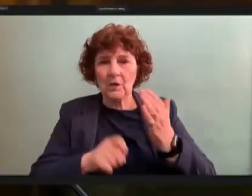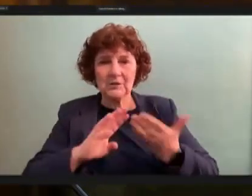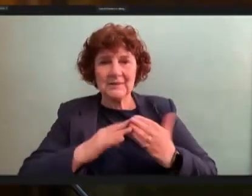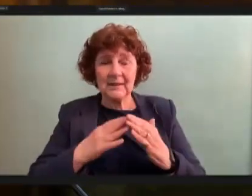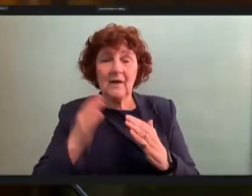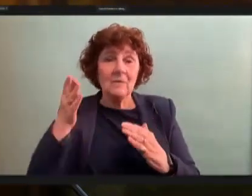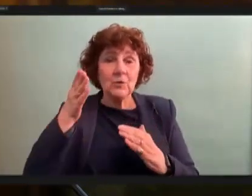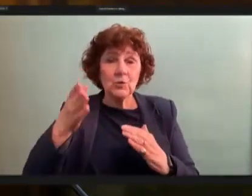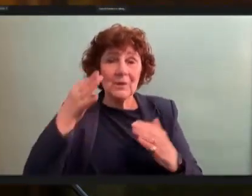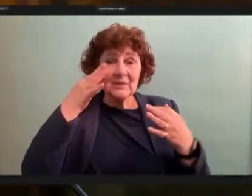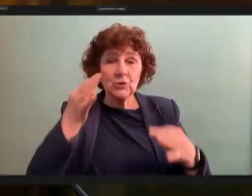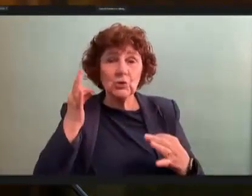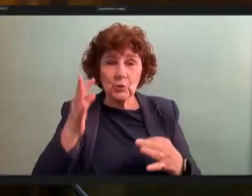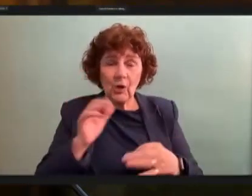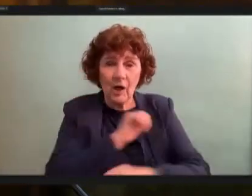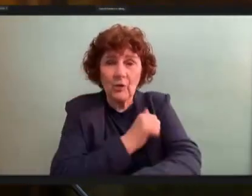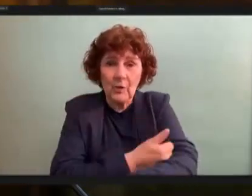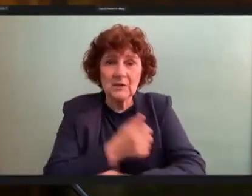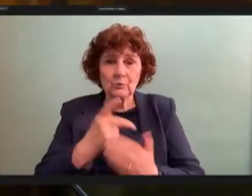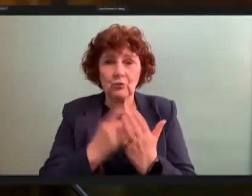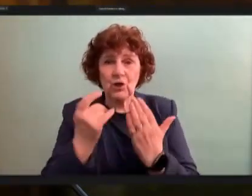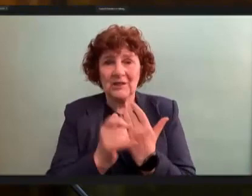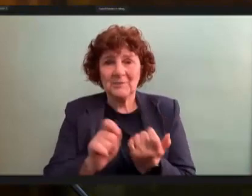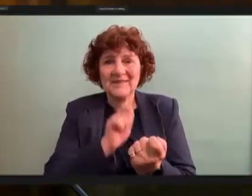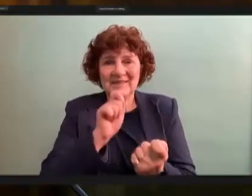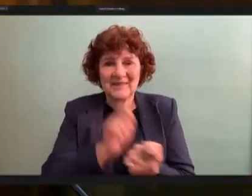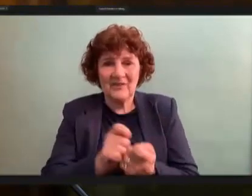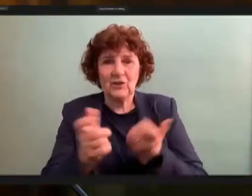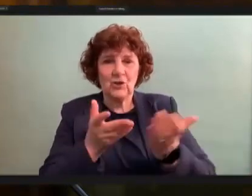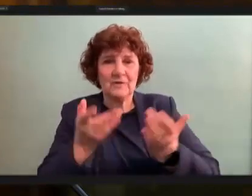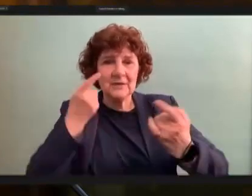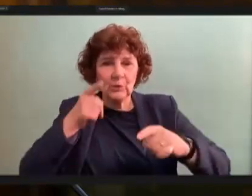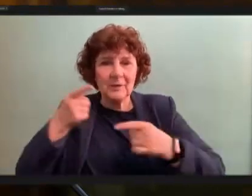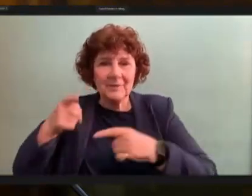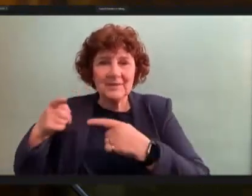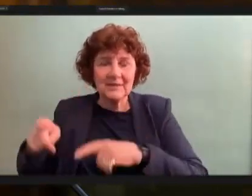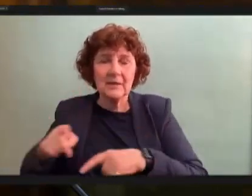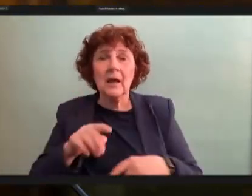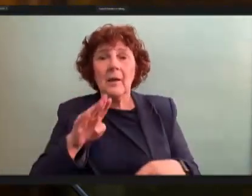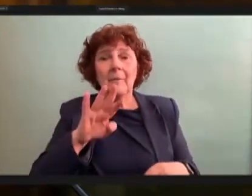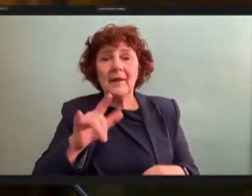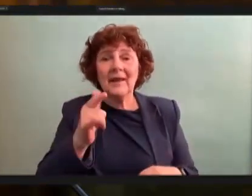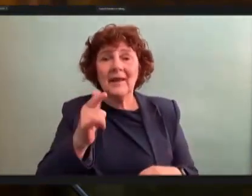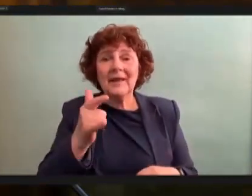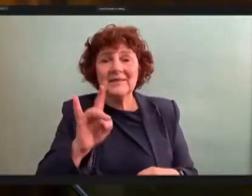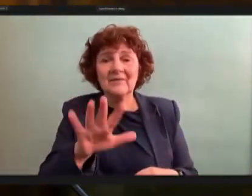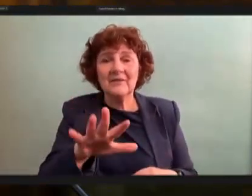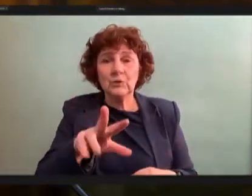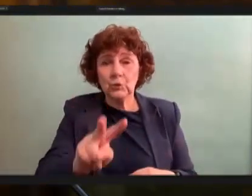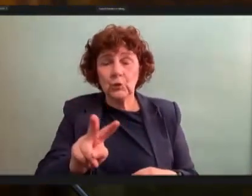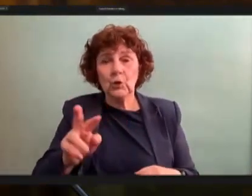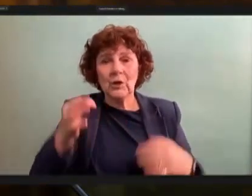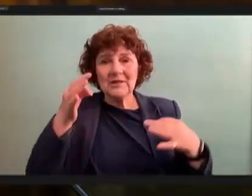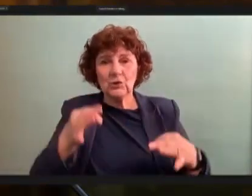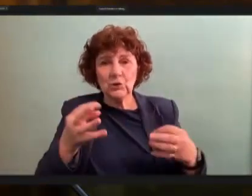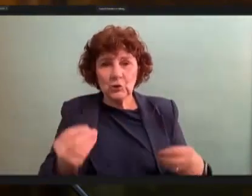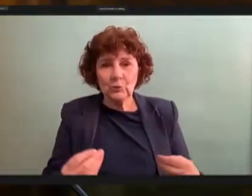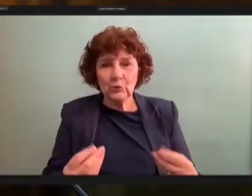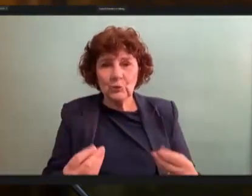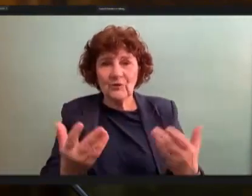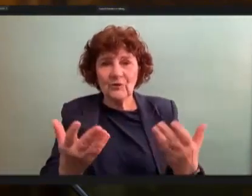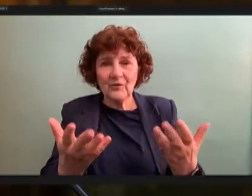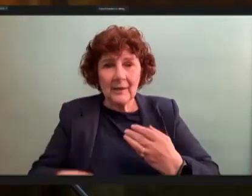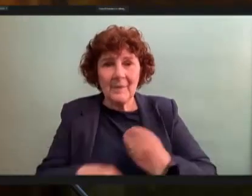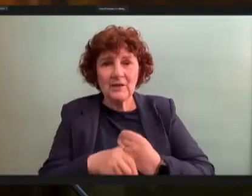will authorize the project-specific service agreements. Bill 1852, resolution providing for an amended